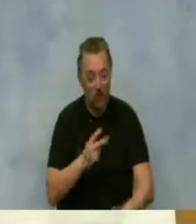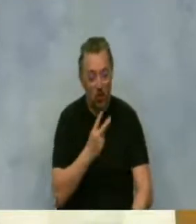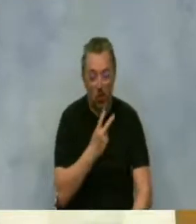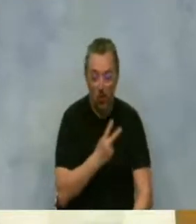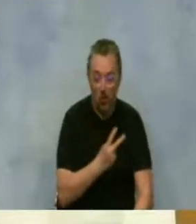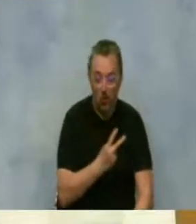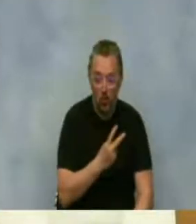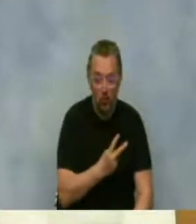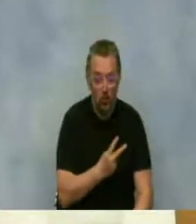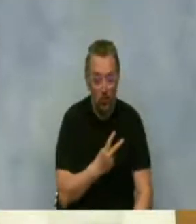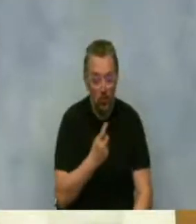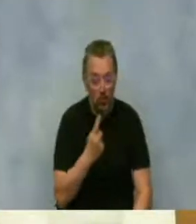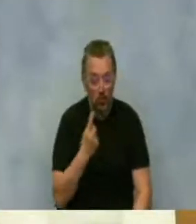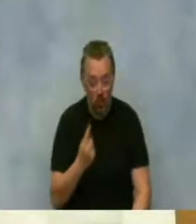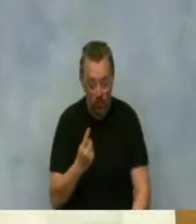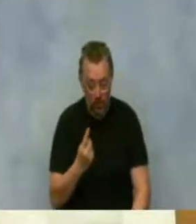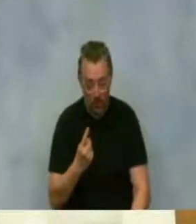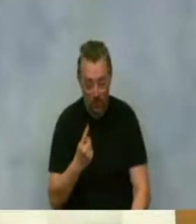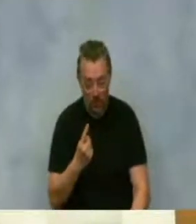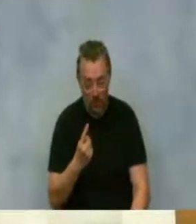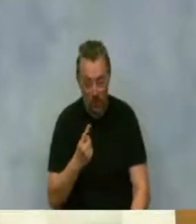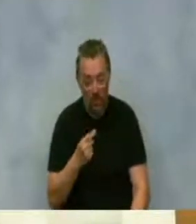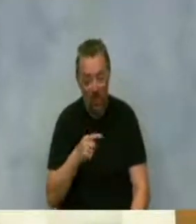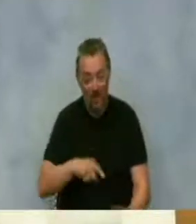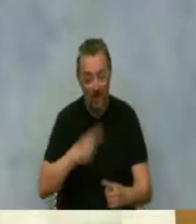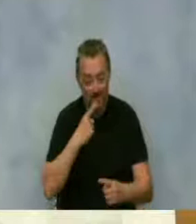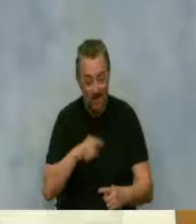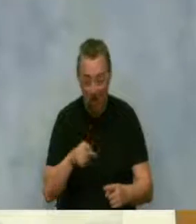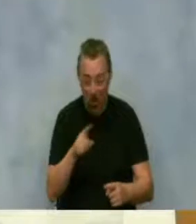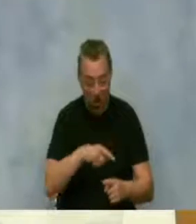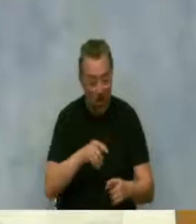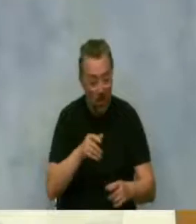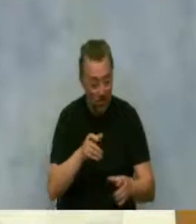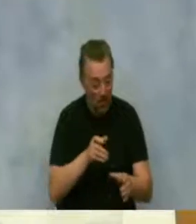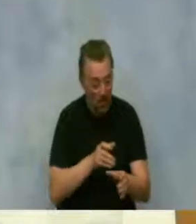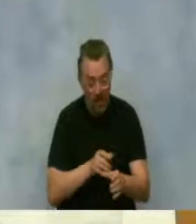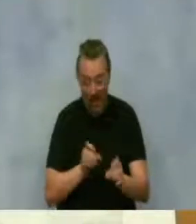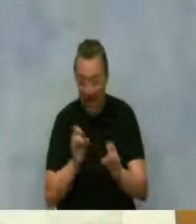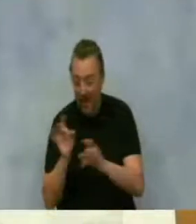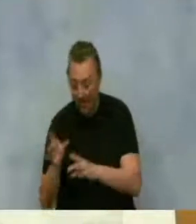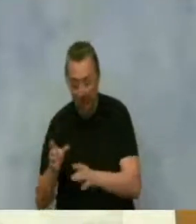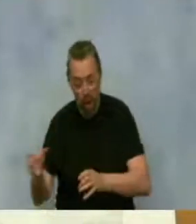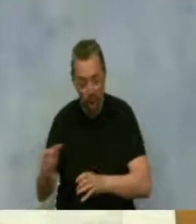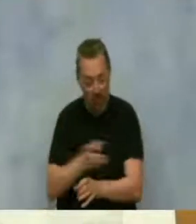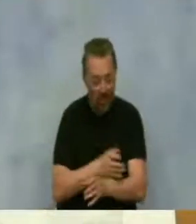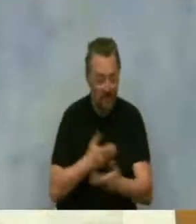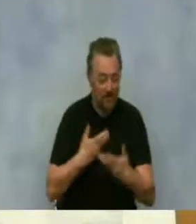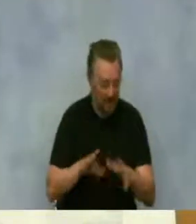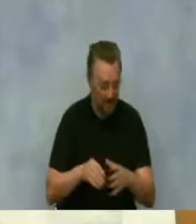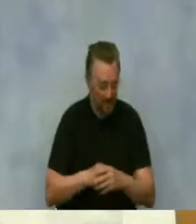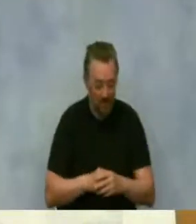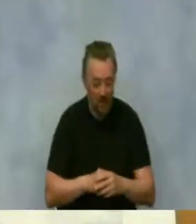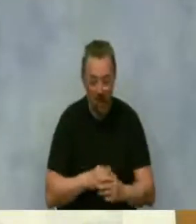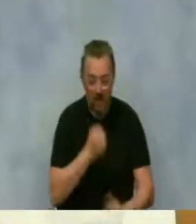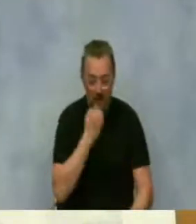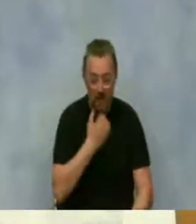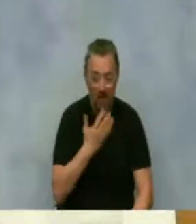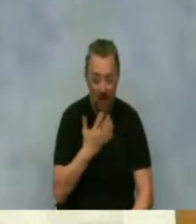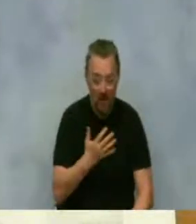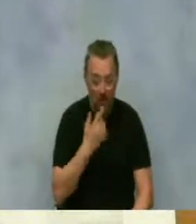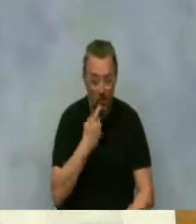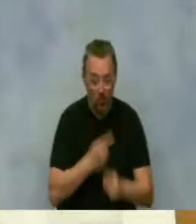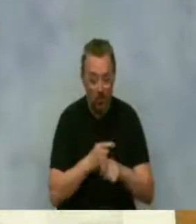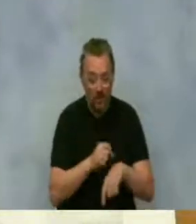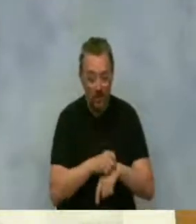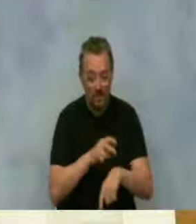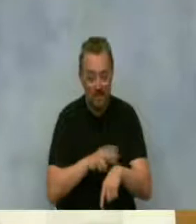the resource, and managers have indicated that all posts are being replaced. Section 5 notes the staffing watch information